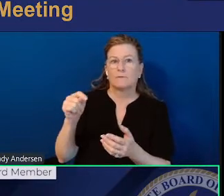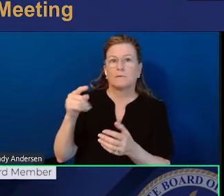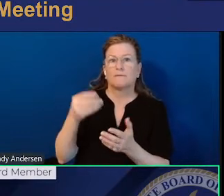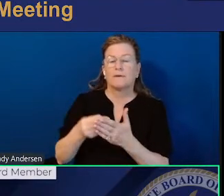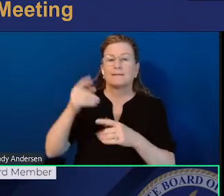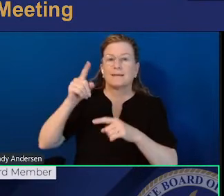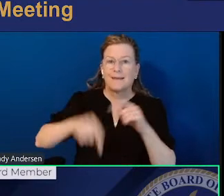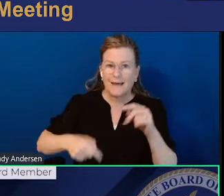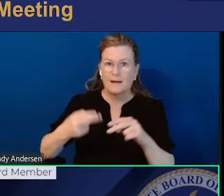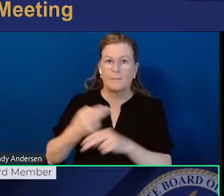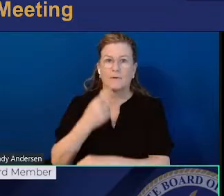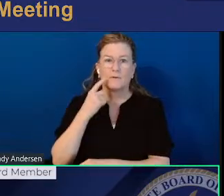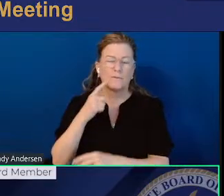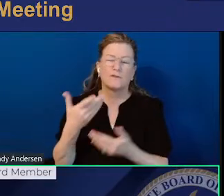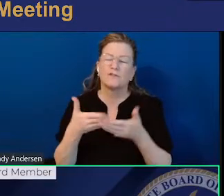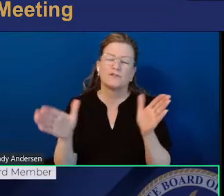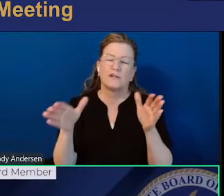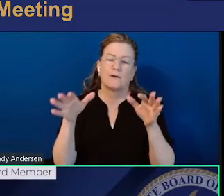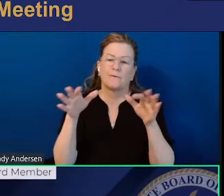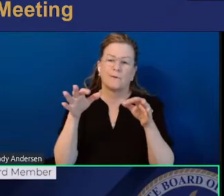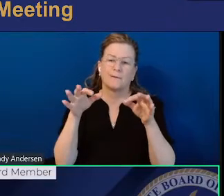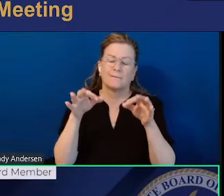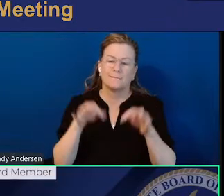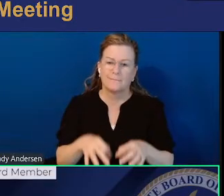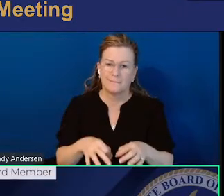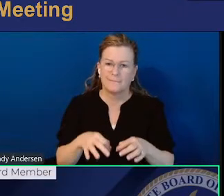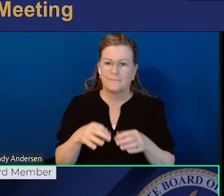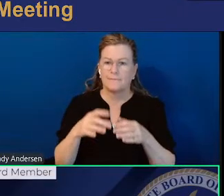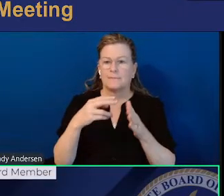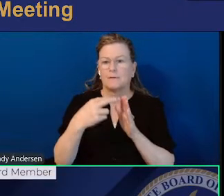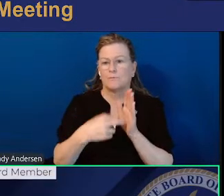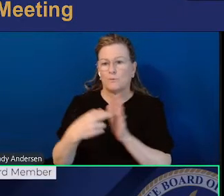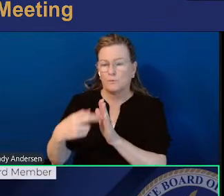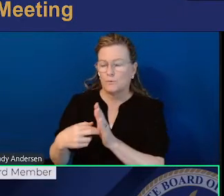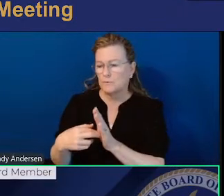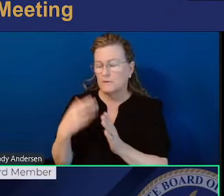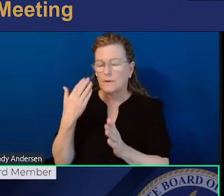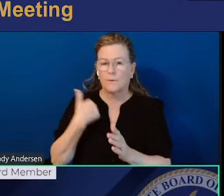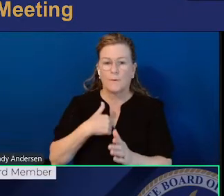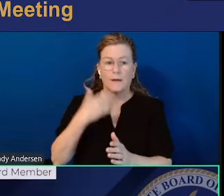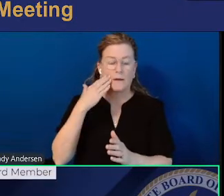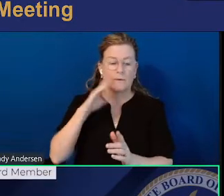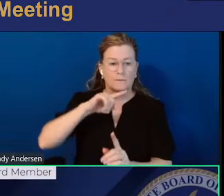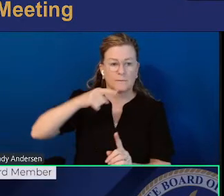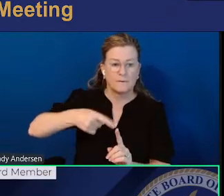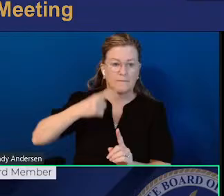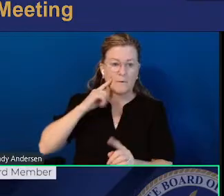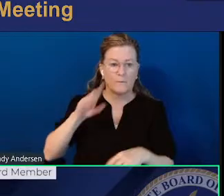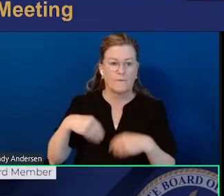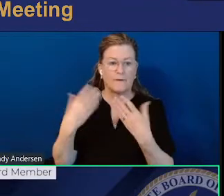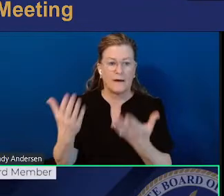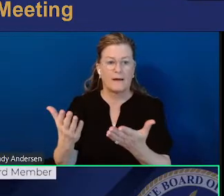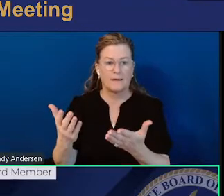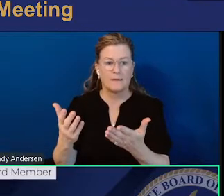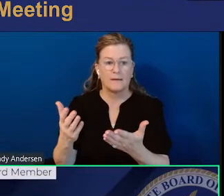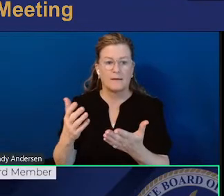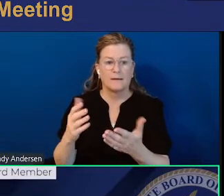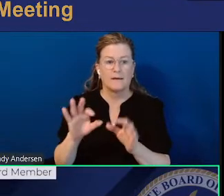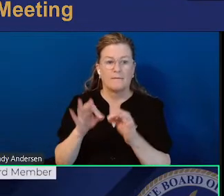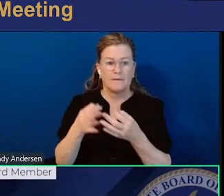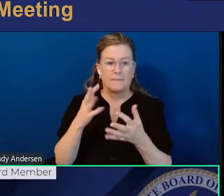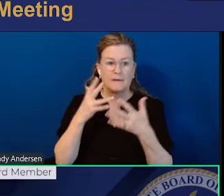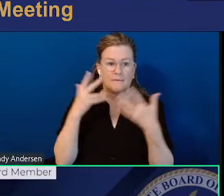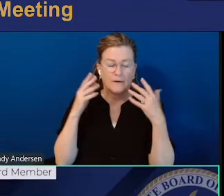for, just some general guidance so that we know that it is specifically to provide these